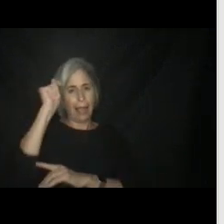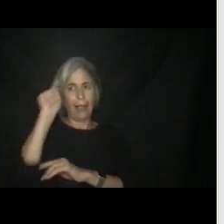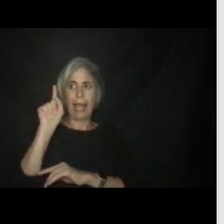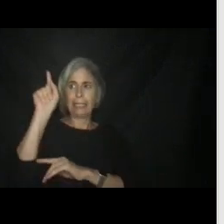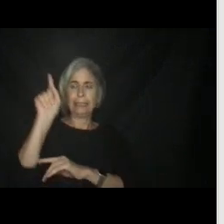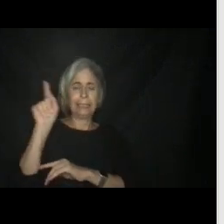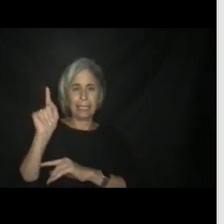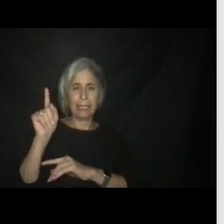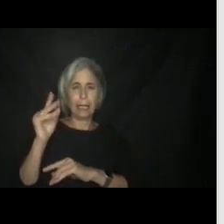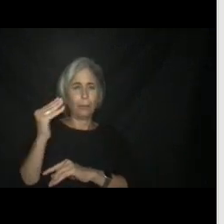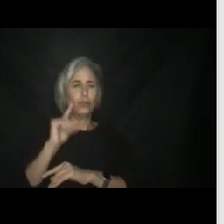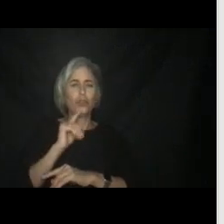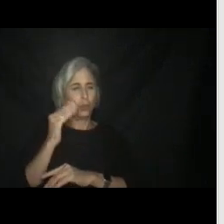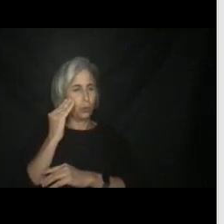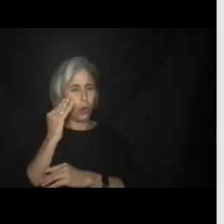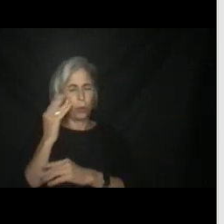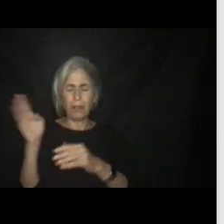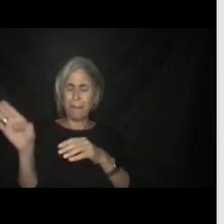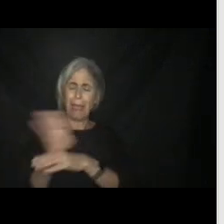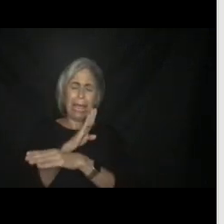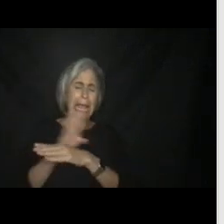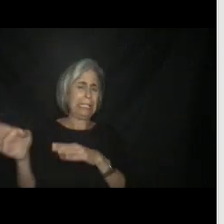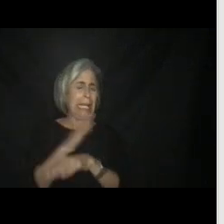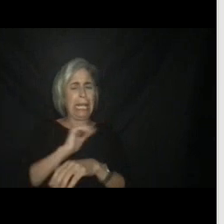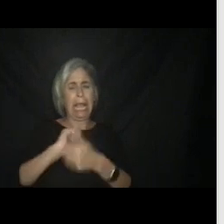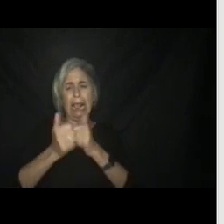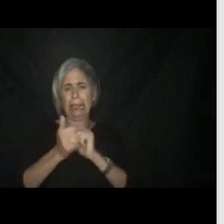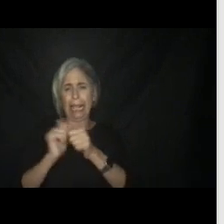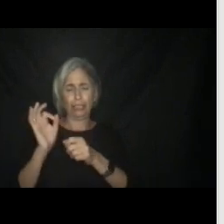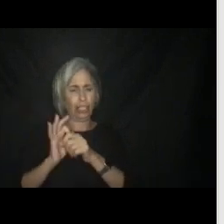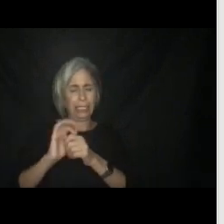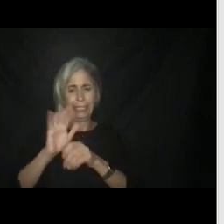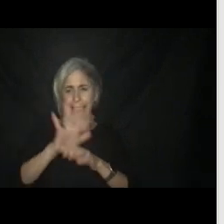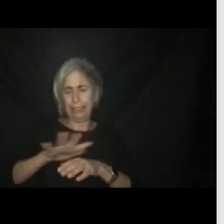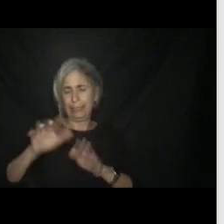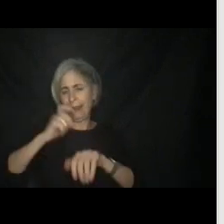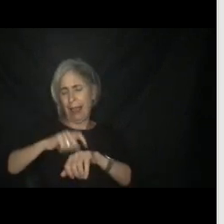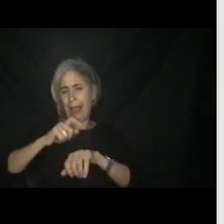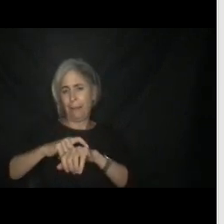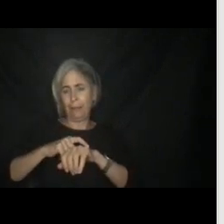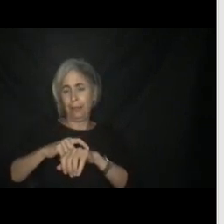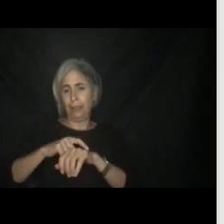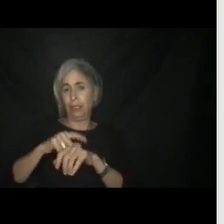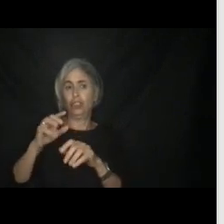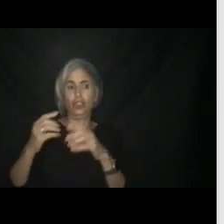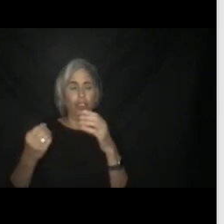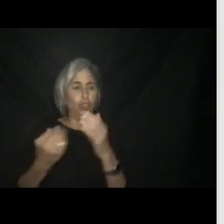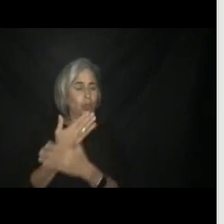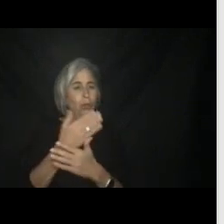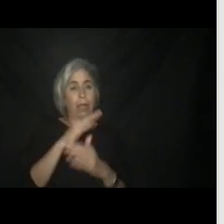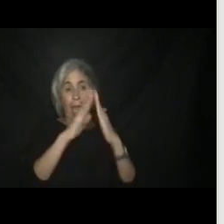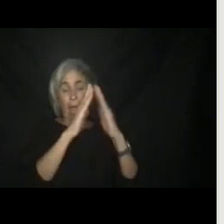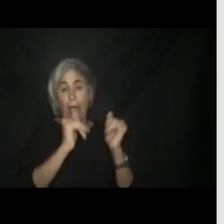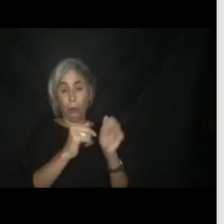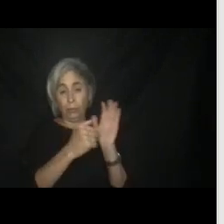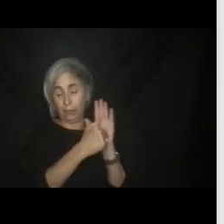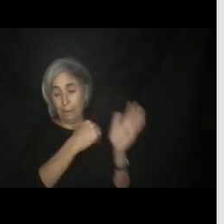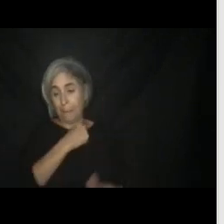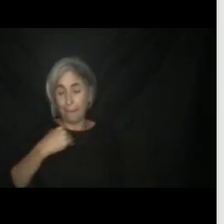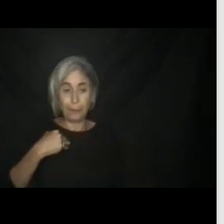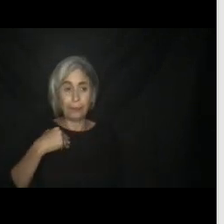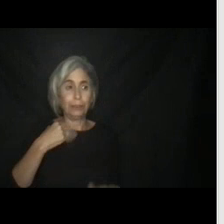know, we're going into a very, very busy election season. Redistricting is done. There are new lines for the House members in the state of Florida and new